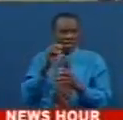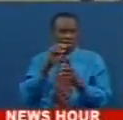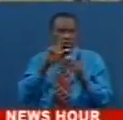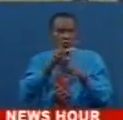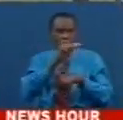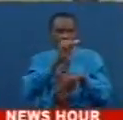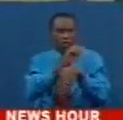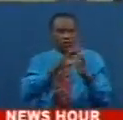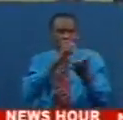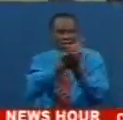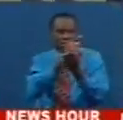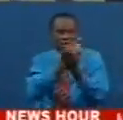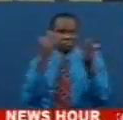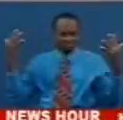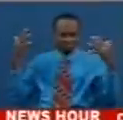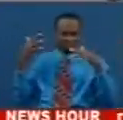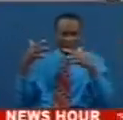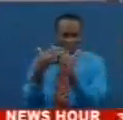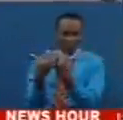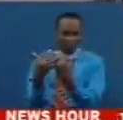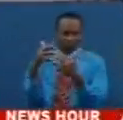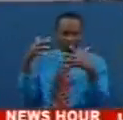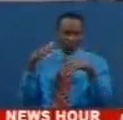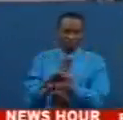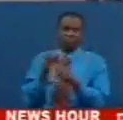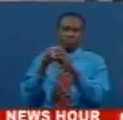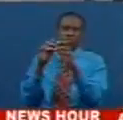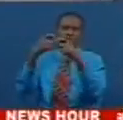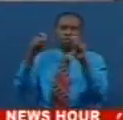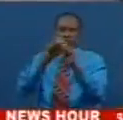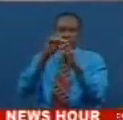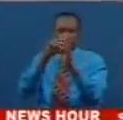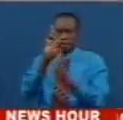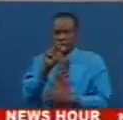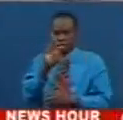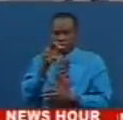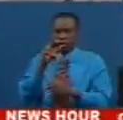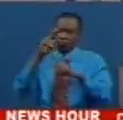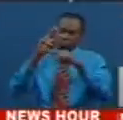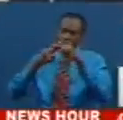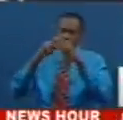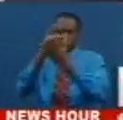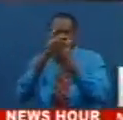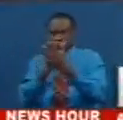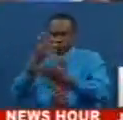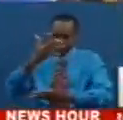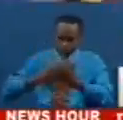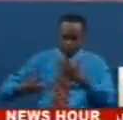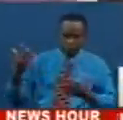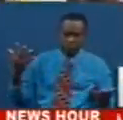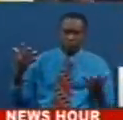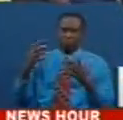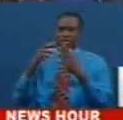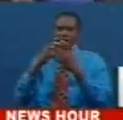to deliberate on protecting workers' rights. This year's event put the spotlight on the plight of casual workers,